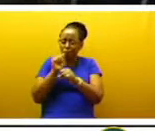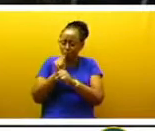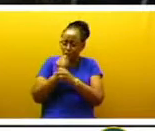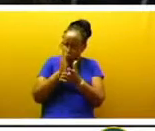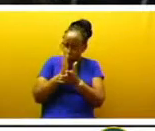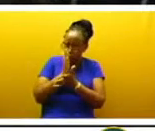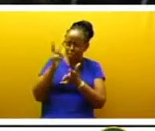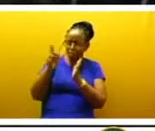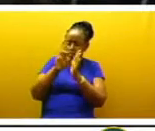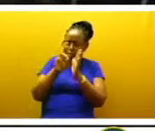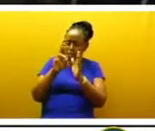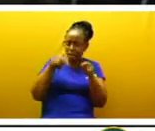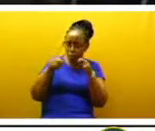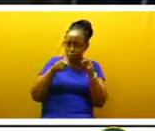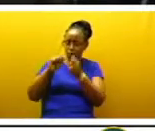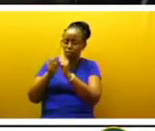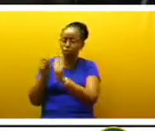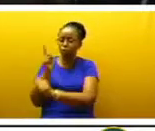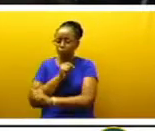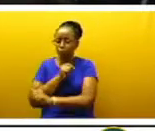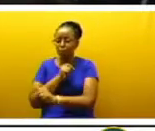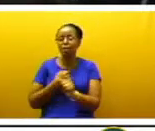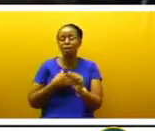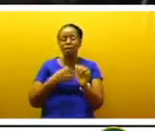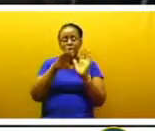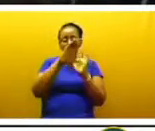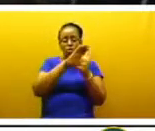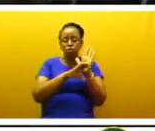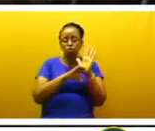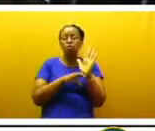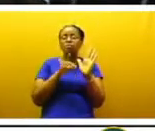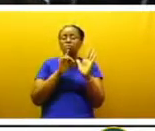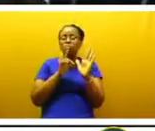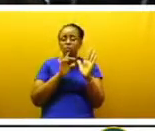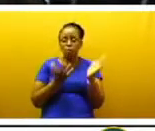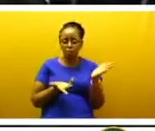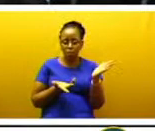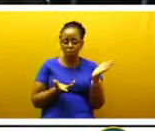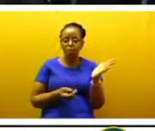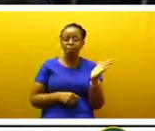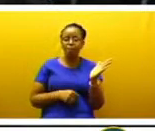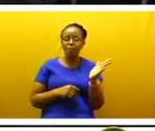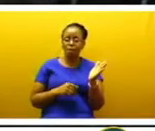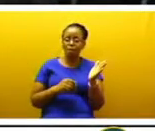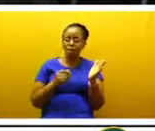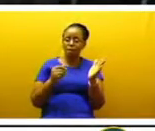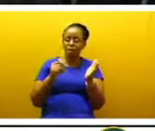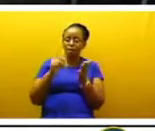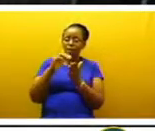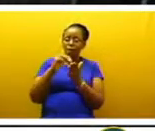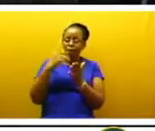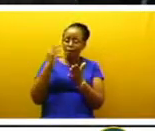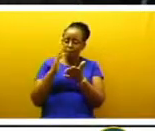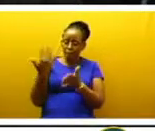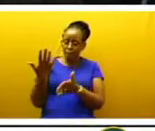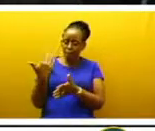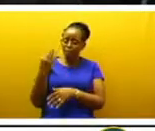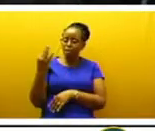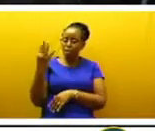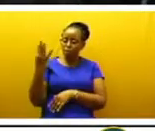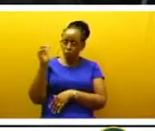the constitutional provision that the papers 34A and B